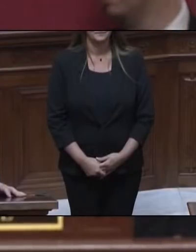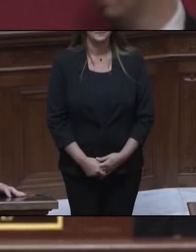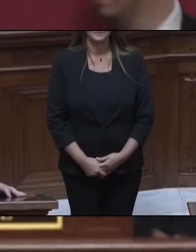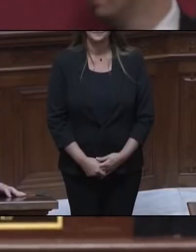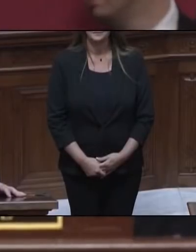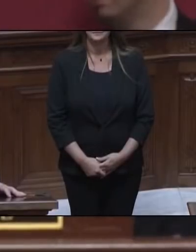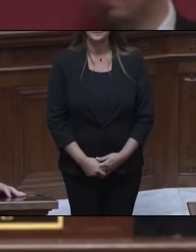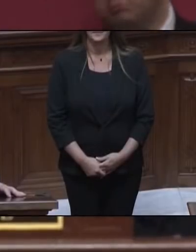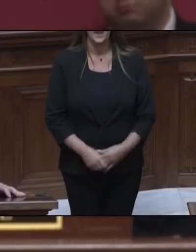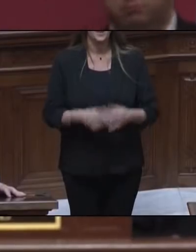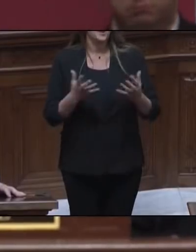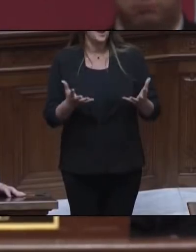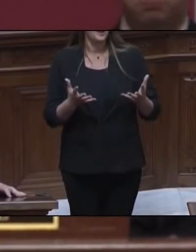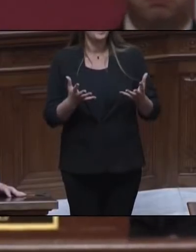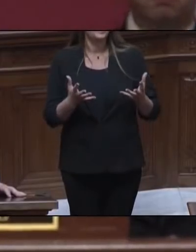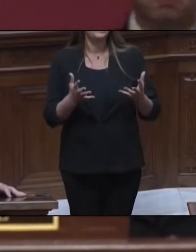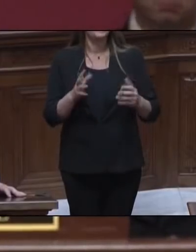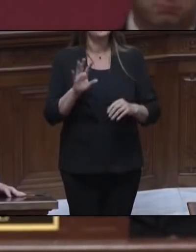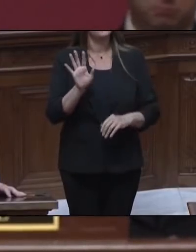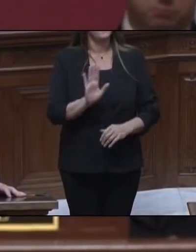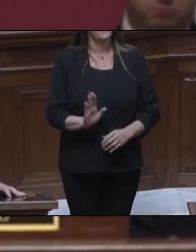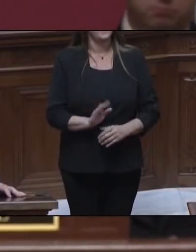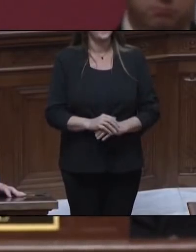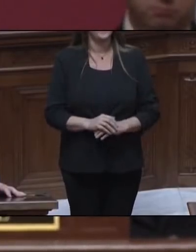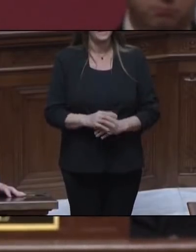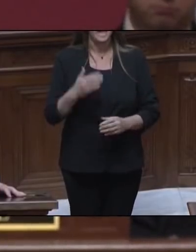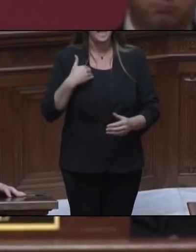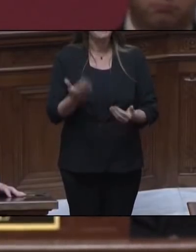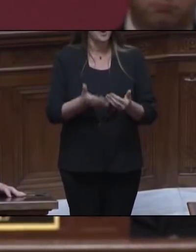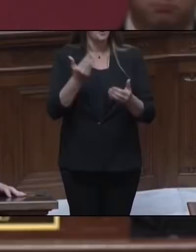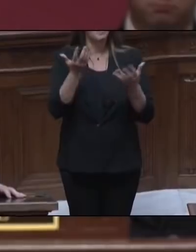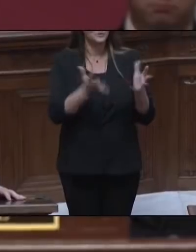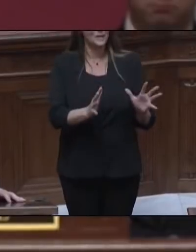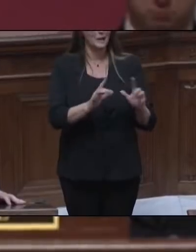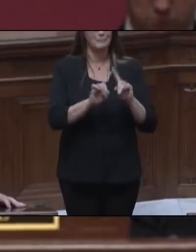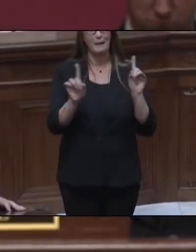no, I'm not done. I was going to say I'm almost done.